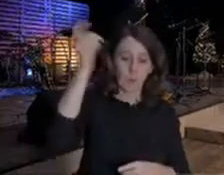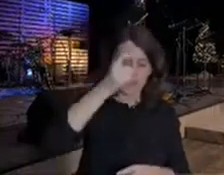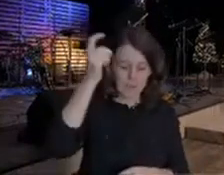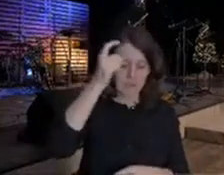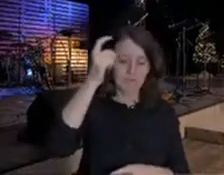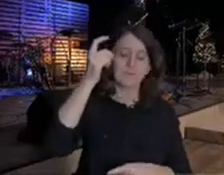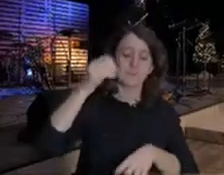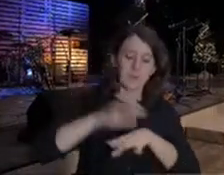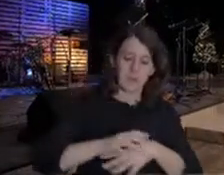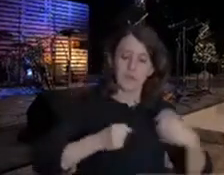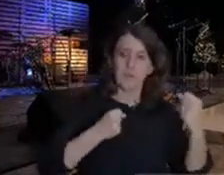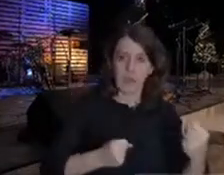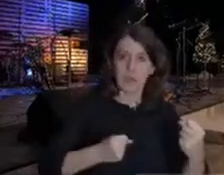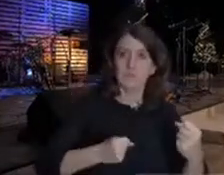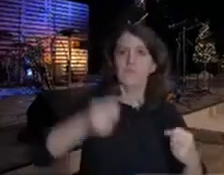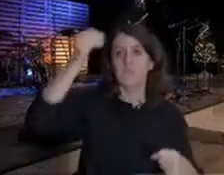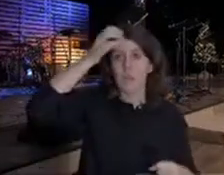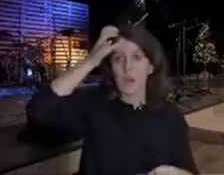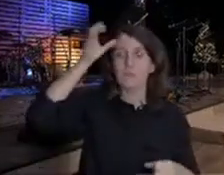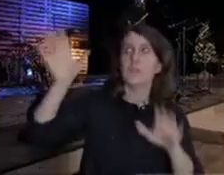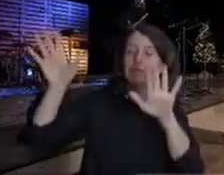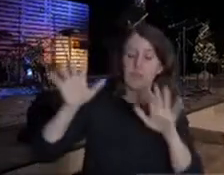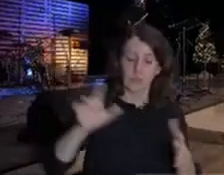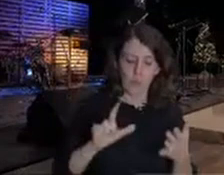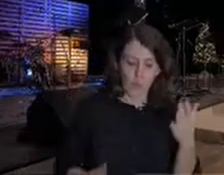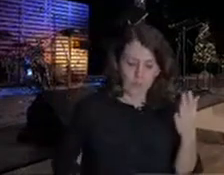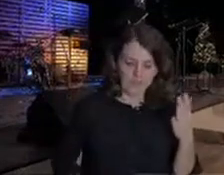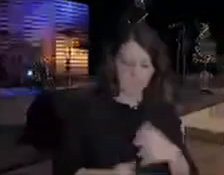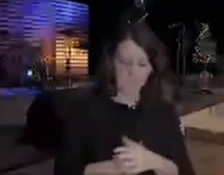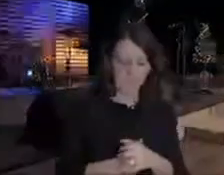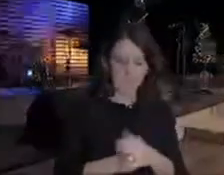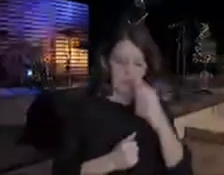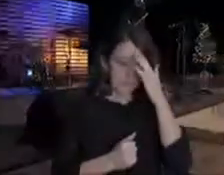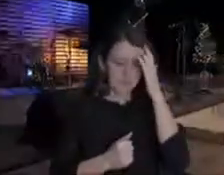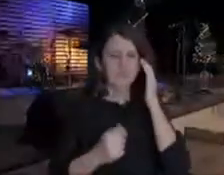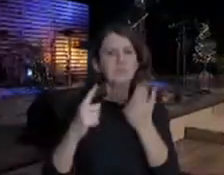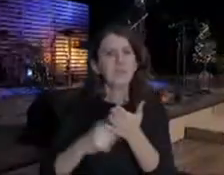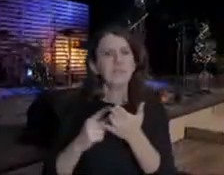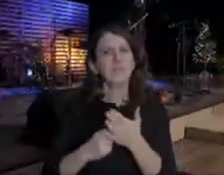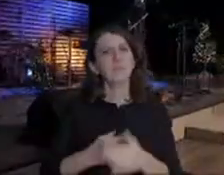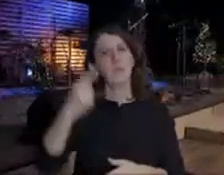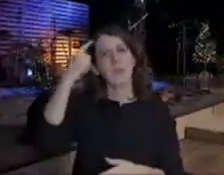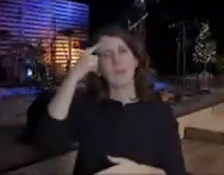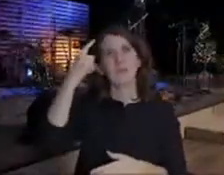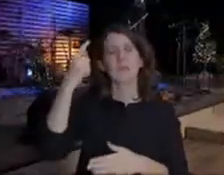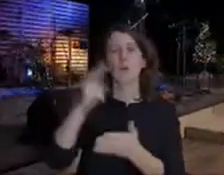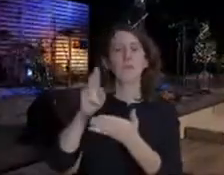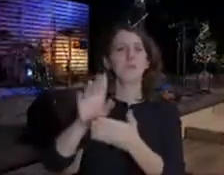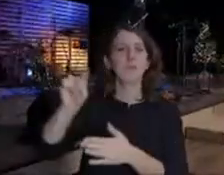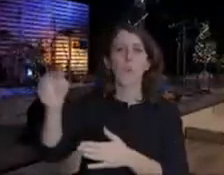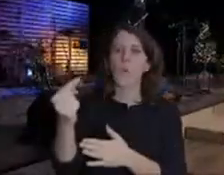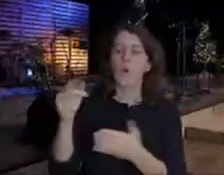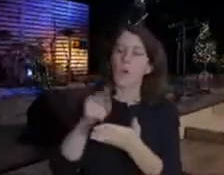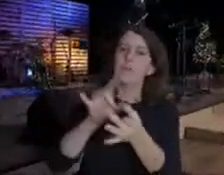of counsel and might, spirit of knowledge and fear of the Lord. And sometimes we like to think that this Holy Spirit thing was just a New